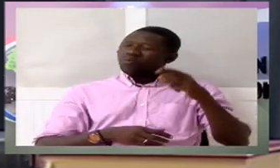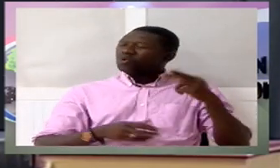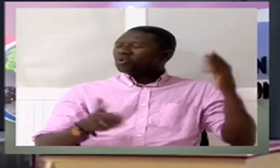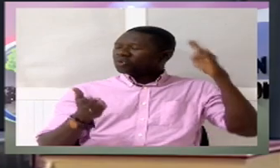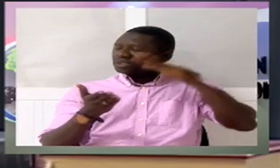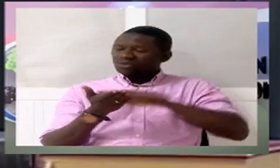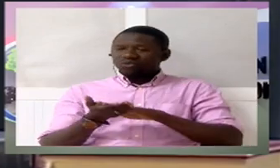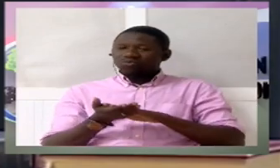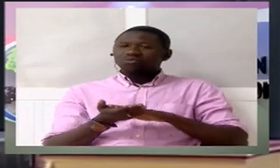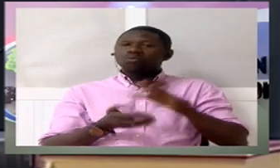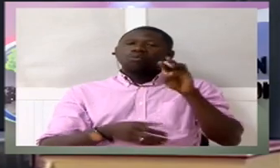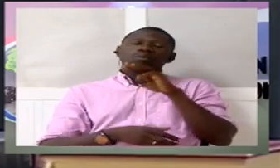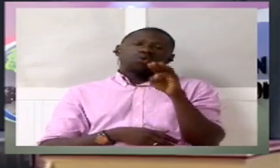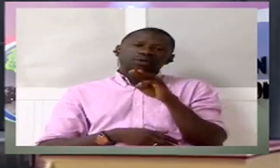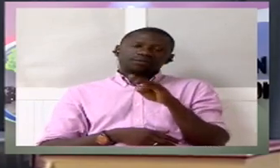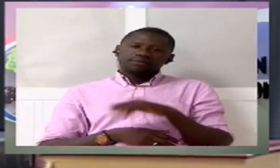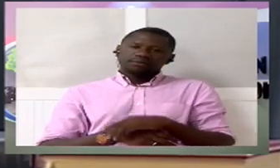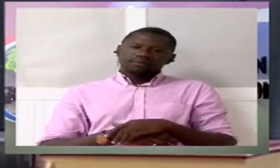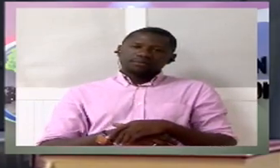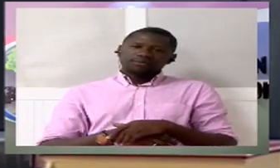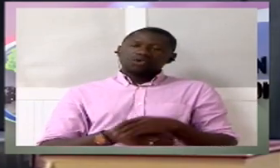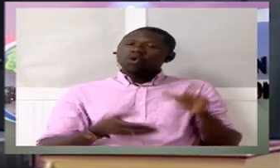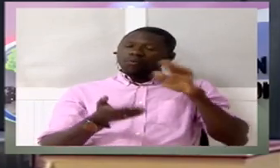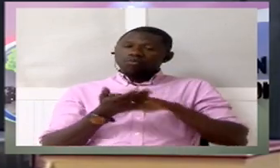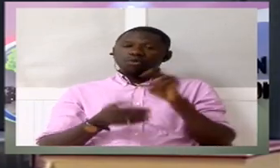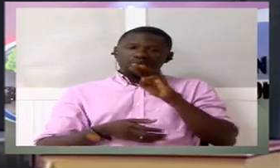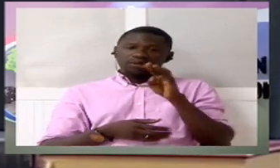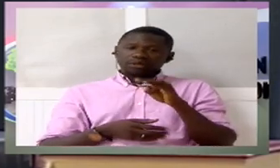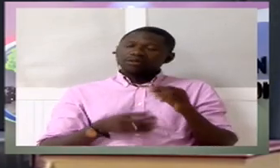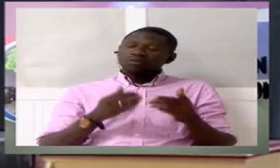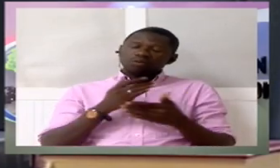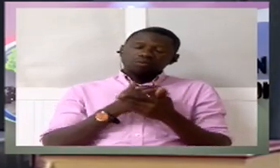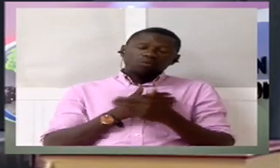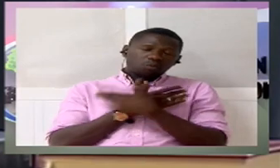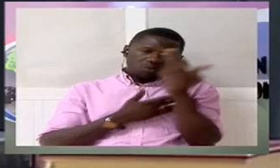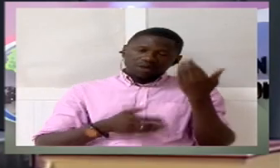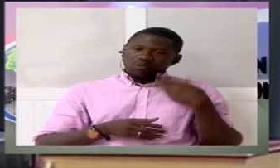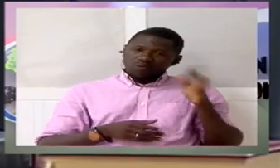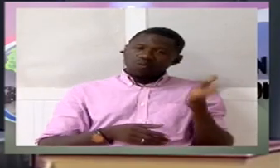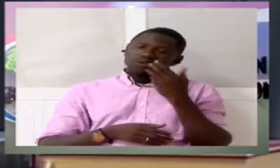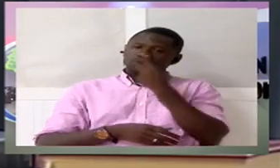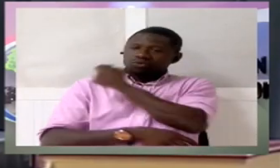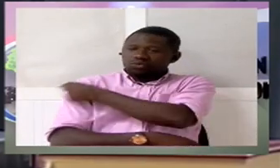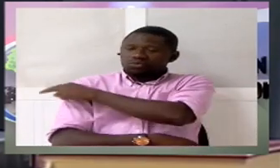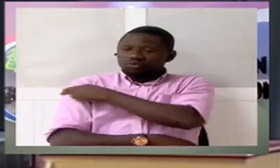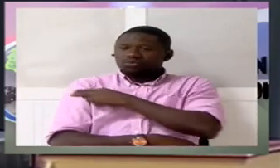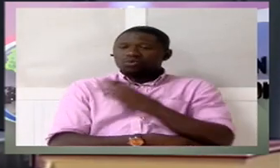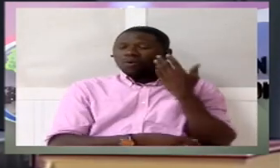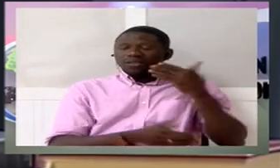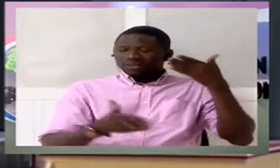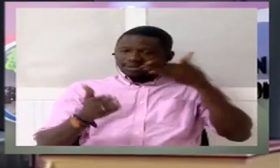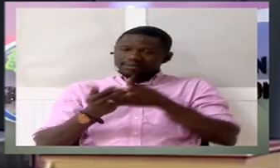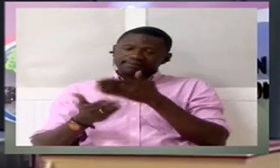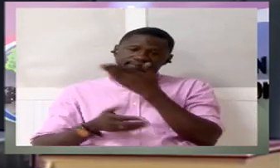until on Monday. Monday bring ten alone sitan. Tata lop tanoto. On Monday we went to the hospital. Bring futaje. When we got